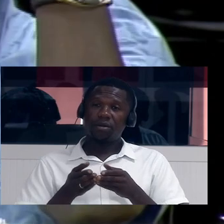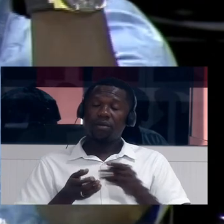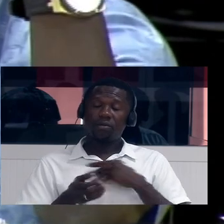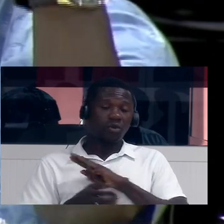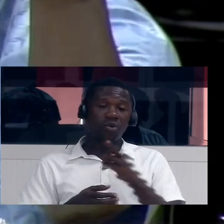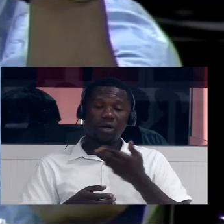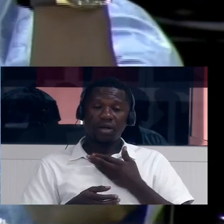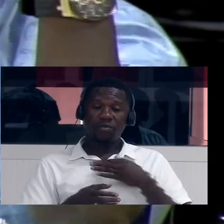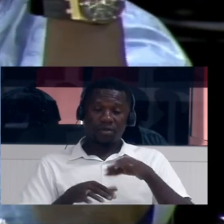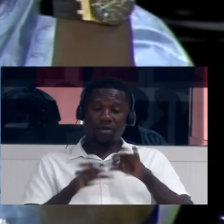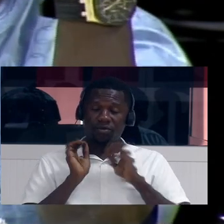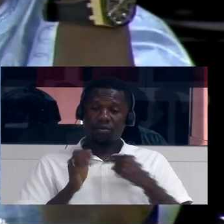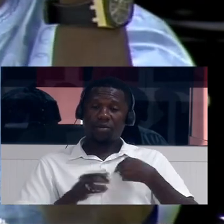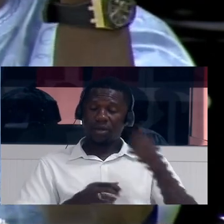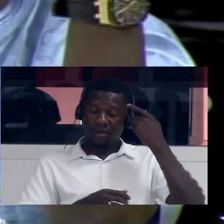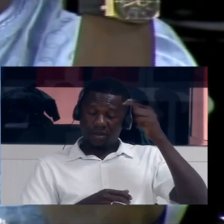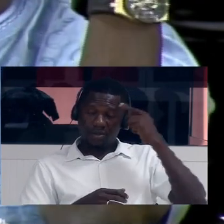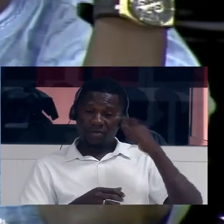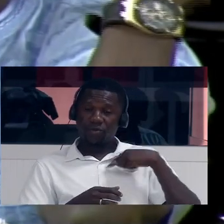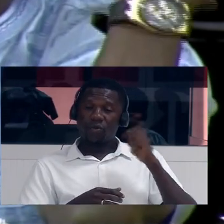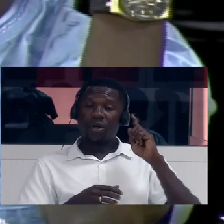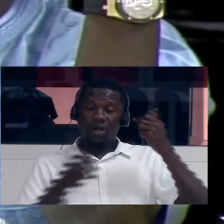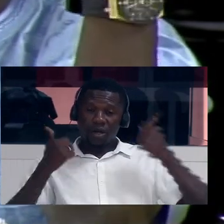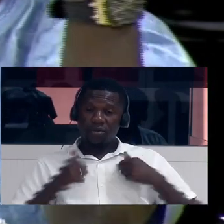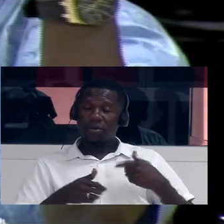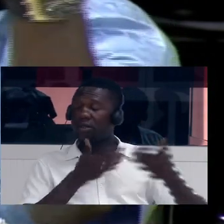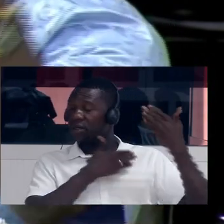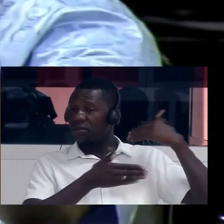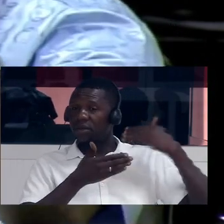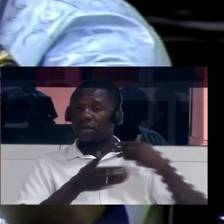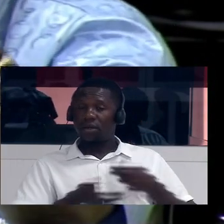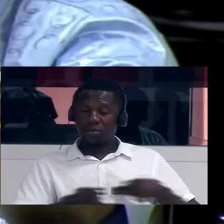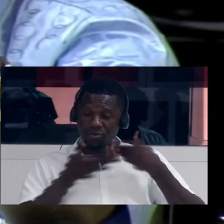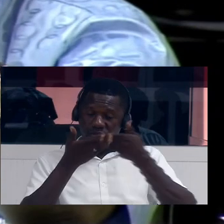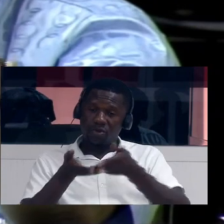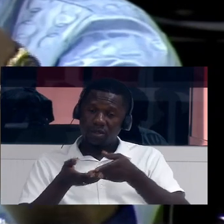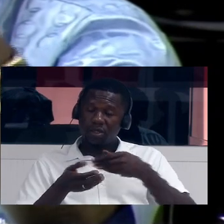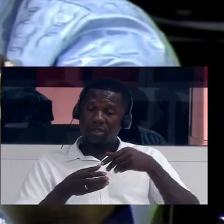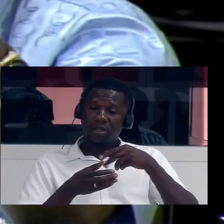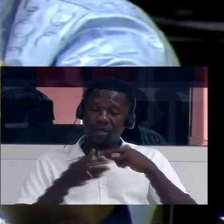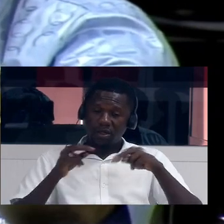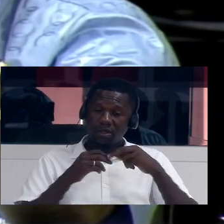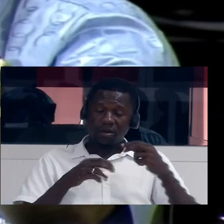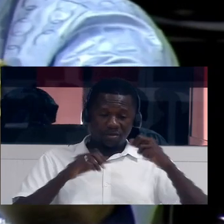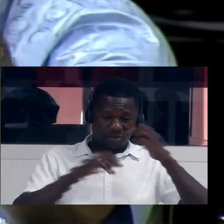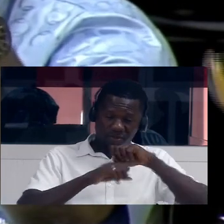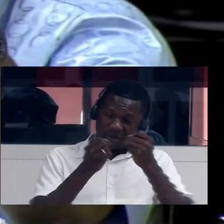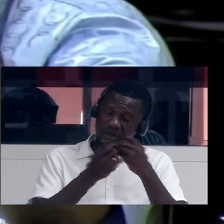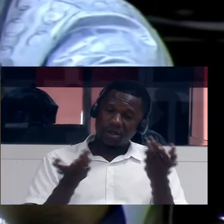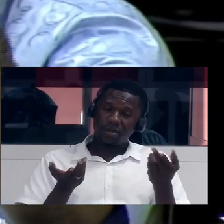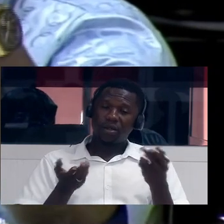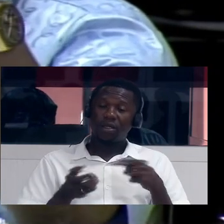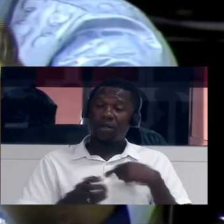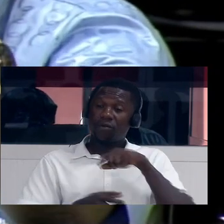I do not have to take from my knowledge of what has happened in the past and put that in the record. I am polluting the record. It is